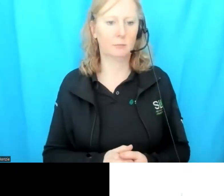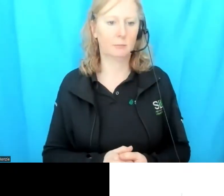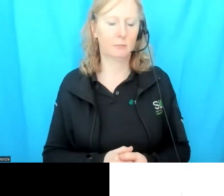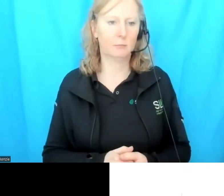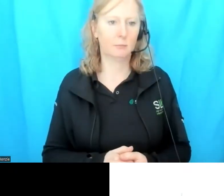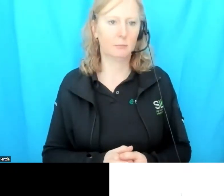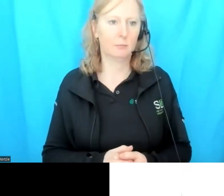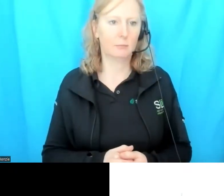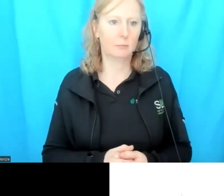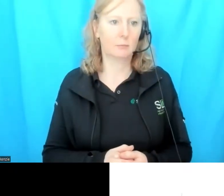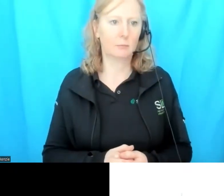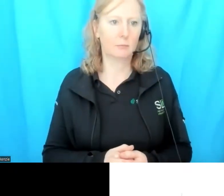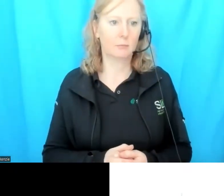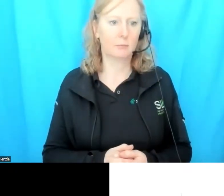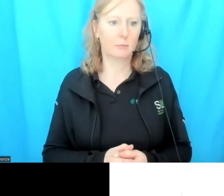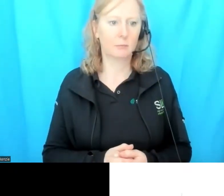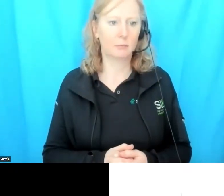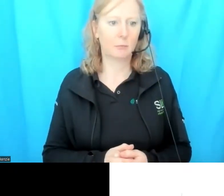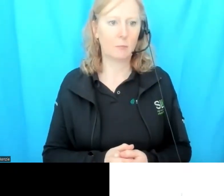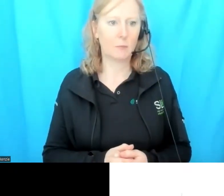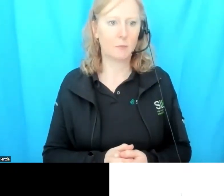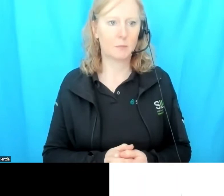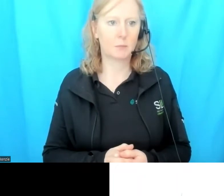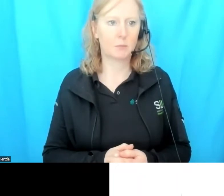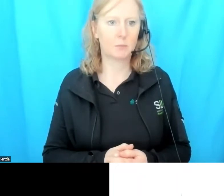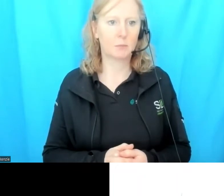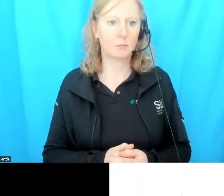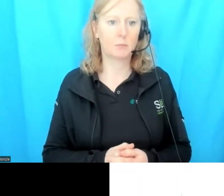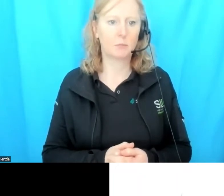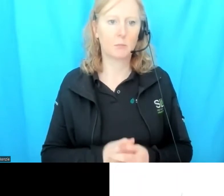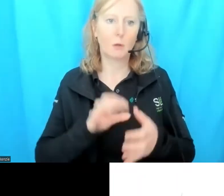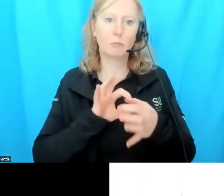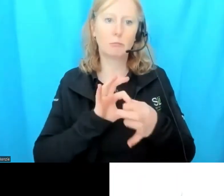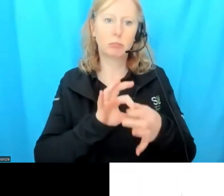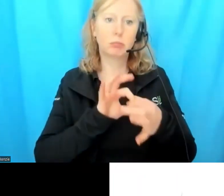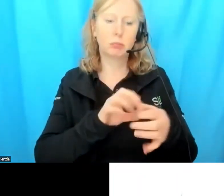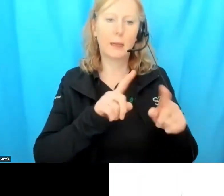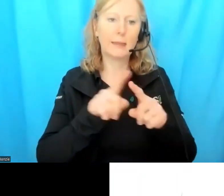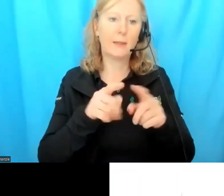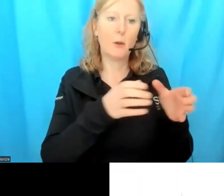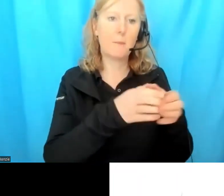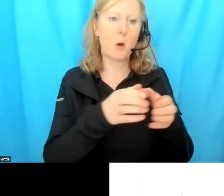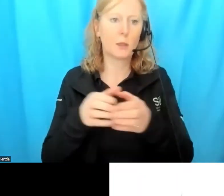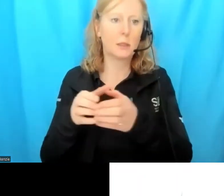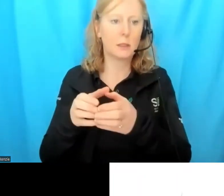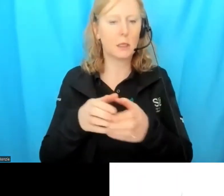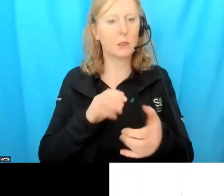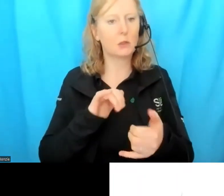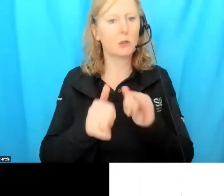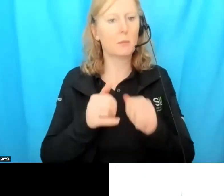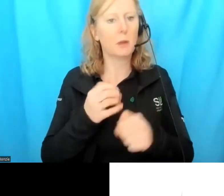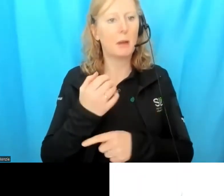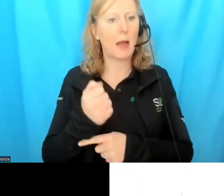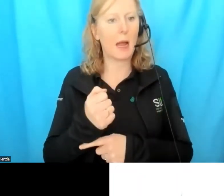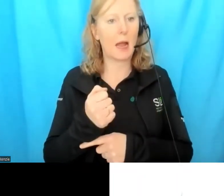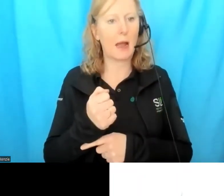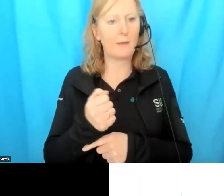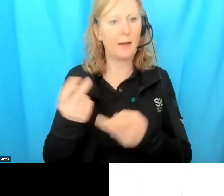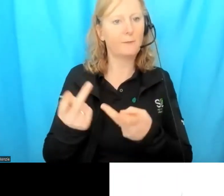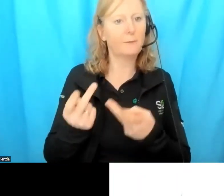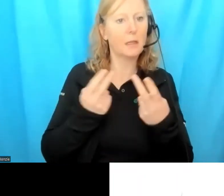In terms of interactions with different bodies, we sometimes bring in